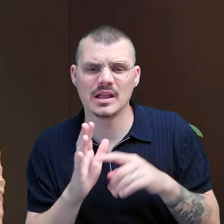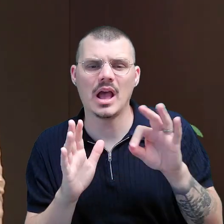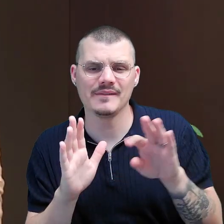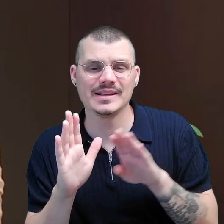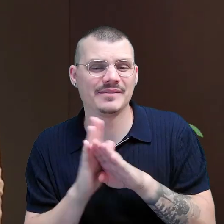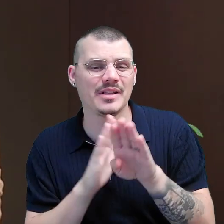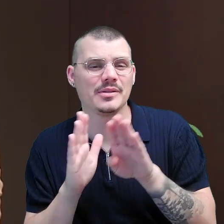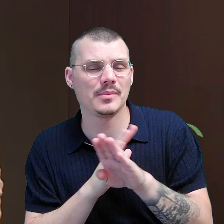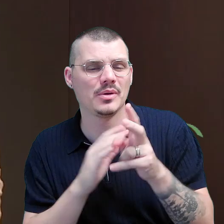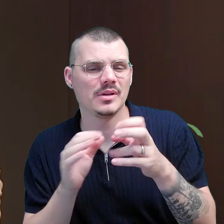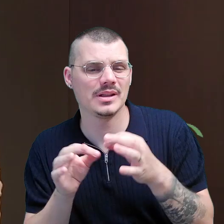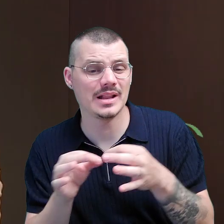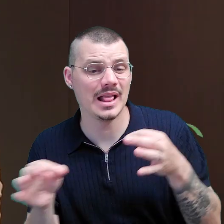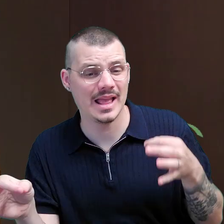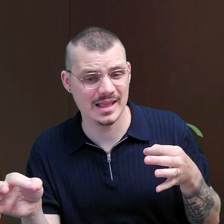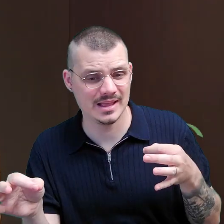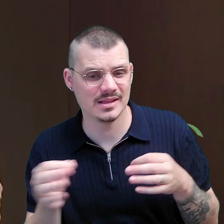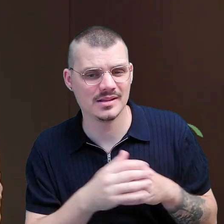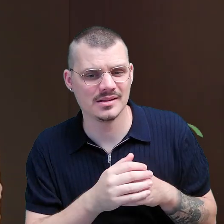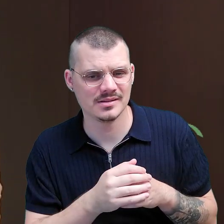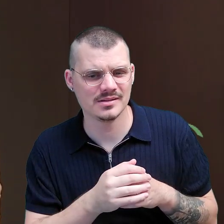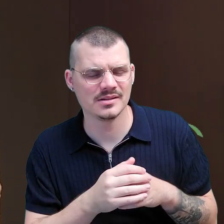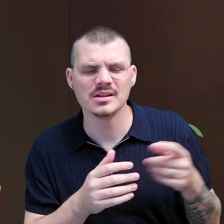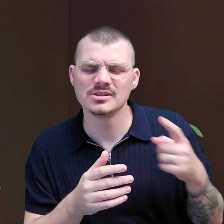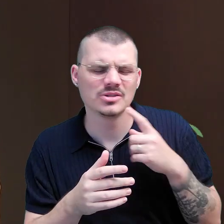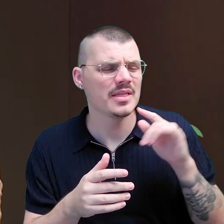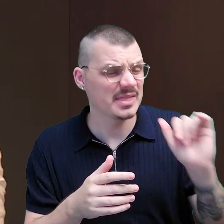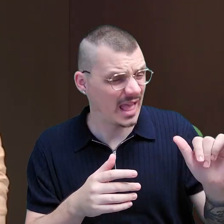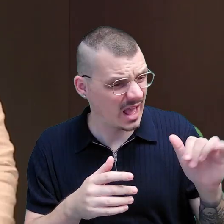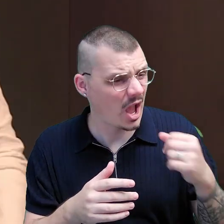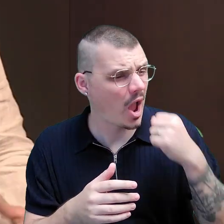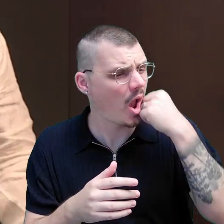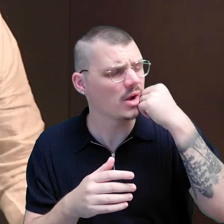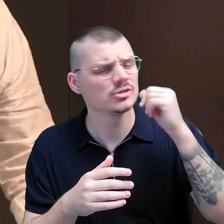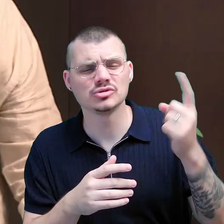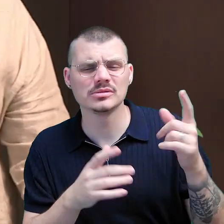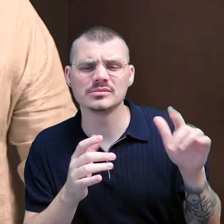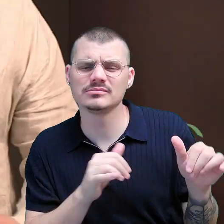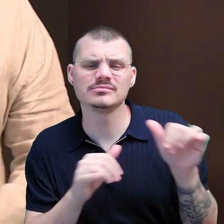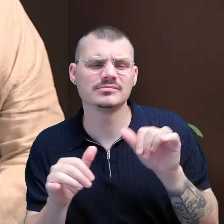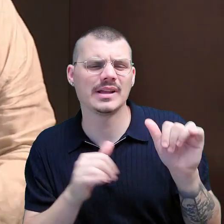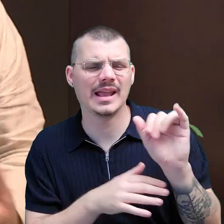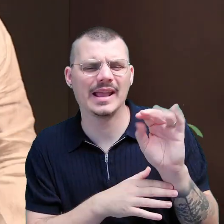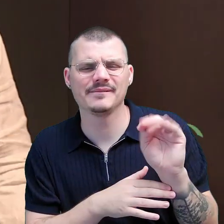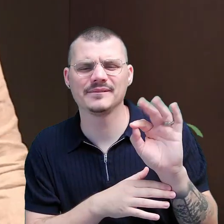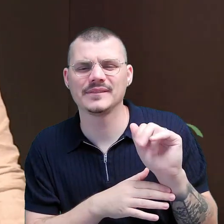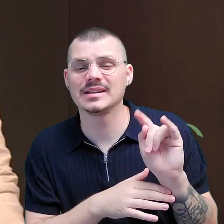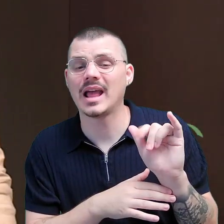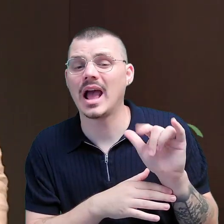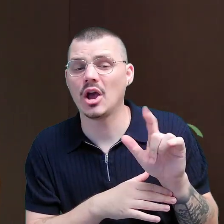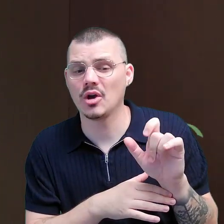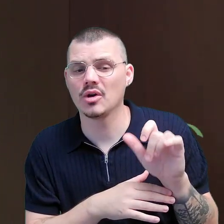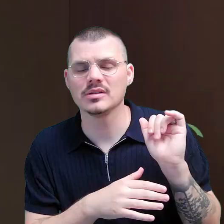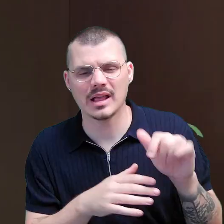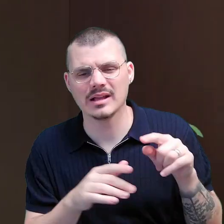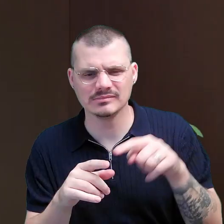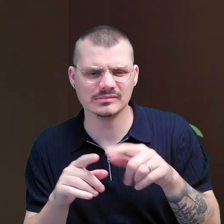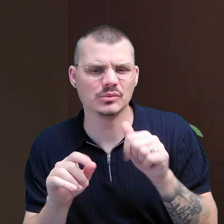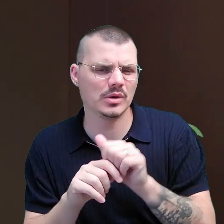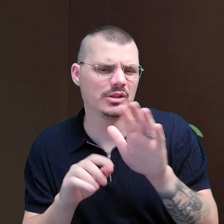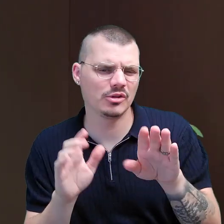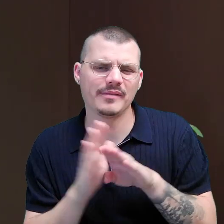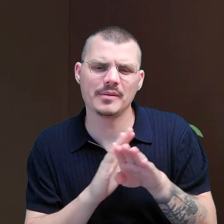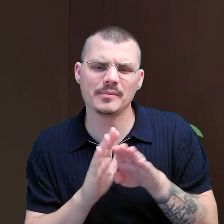developmental delay. This is just an infantile activity that's preserved in this person with their developmental